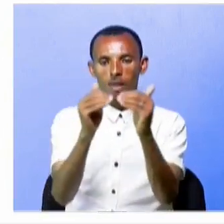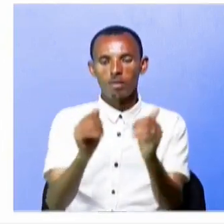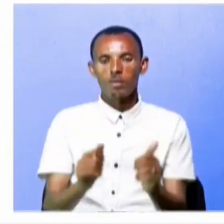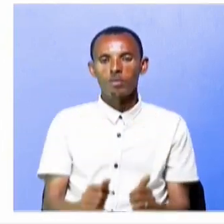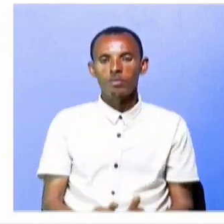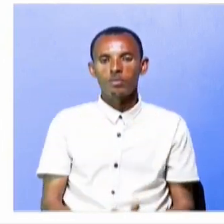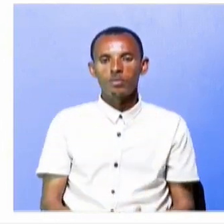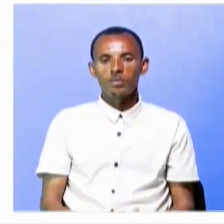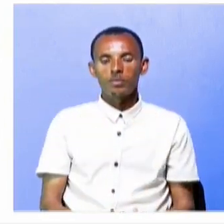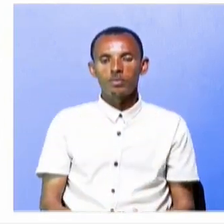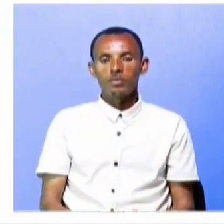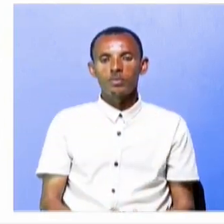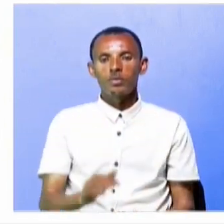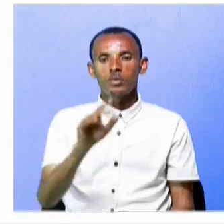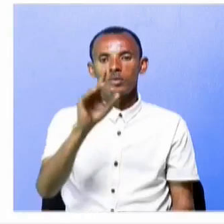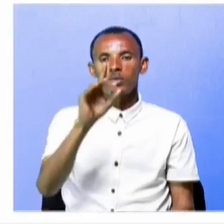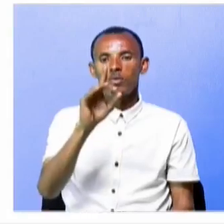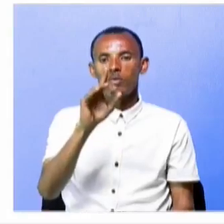to